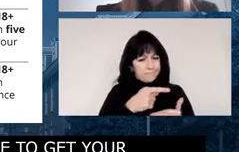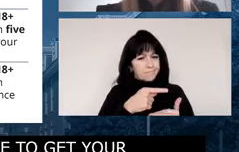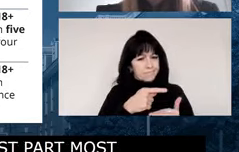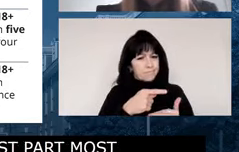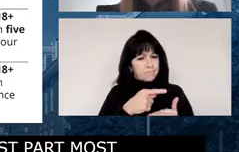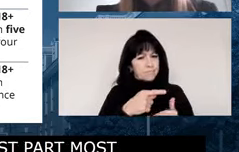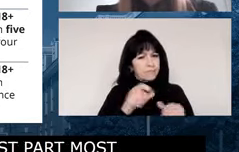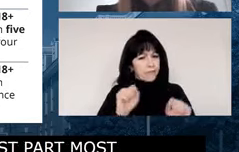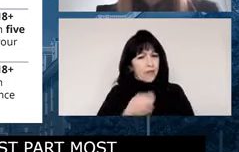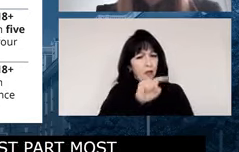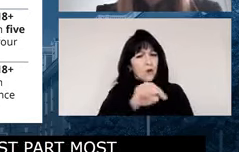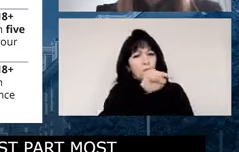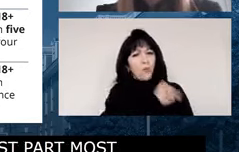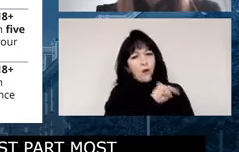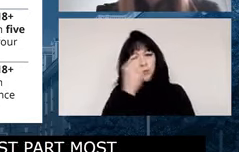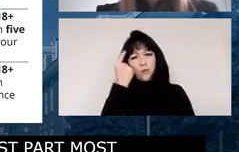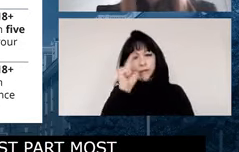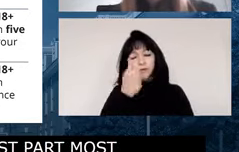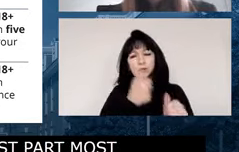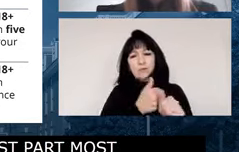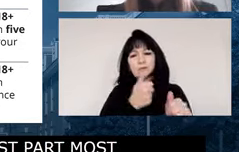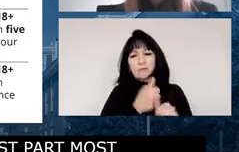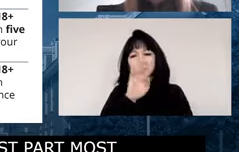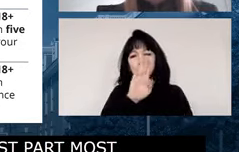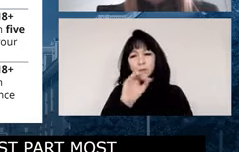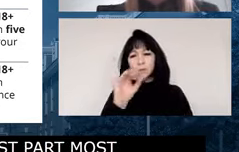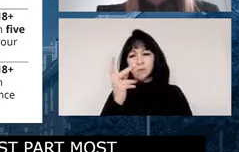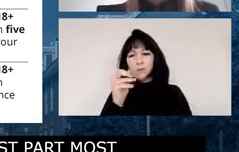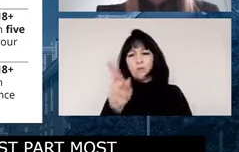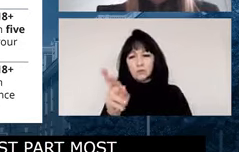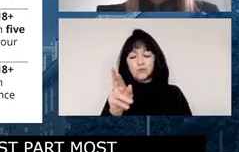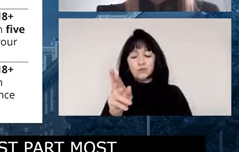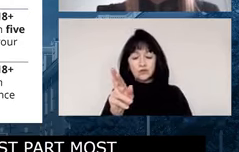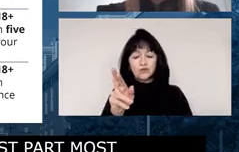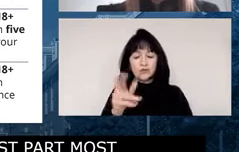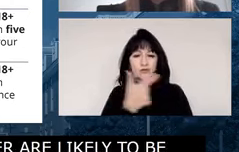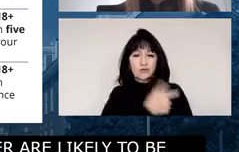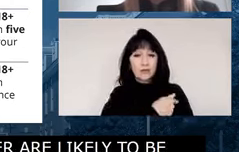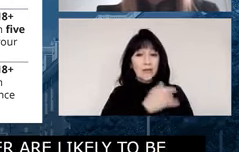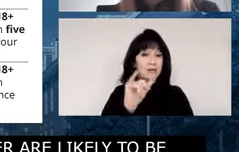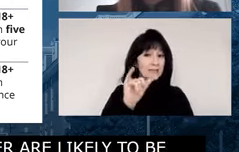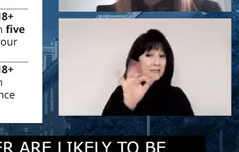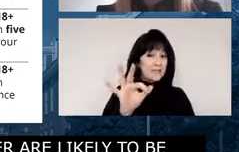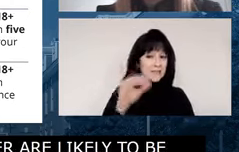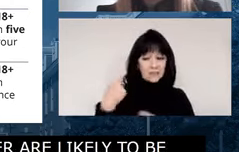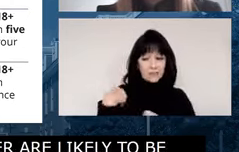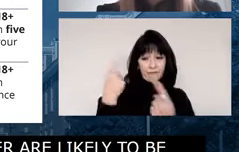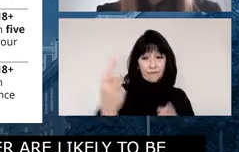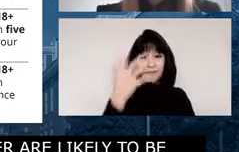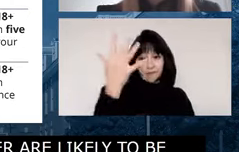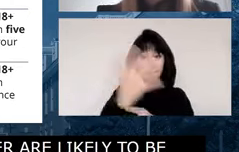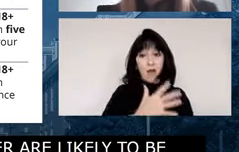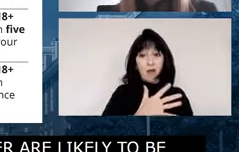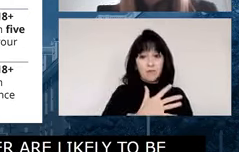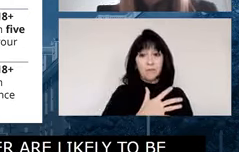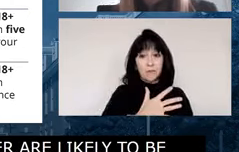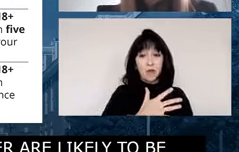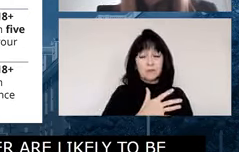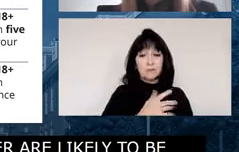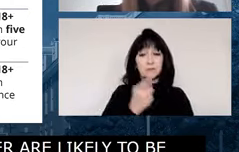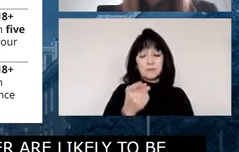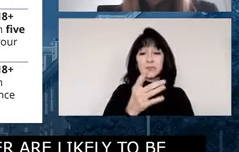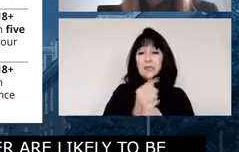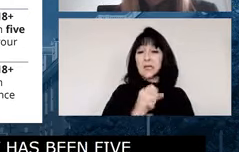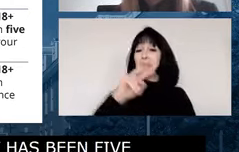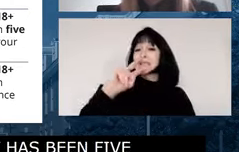eligible for their booster. If it has been 5 months since they have received their